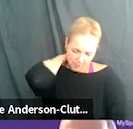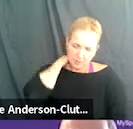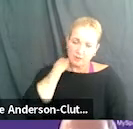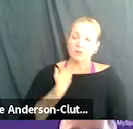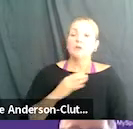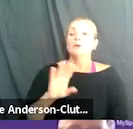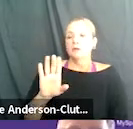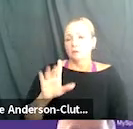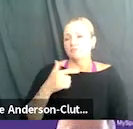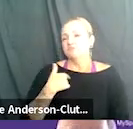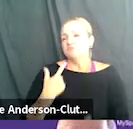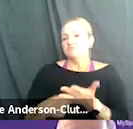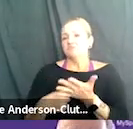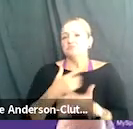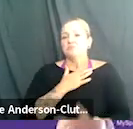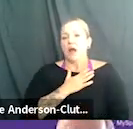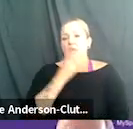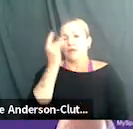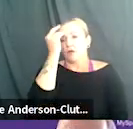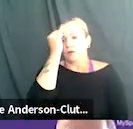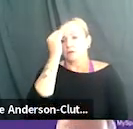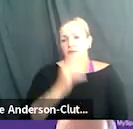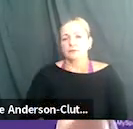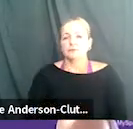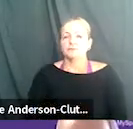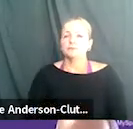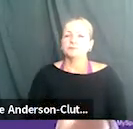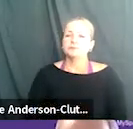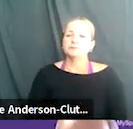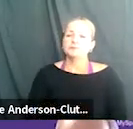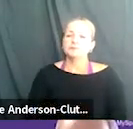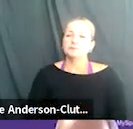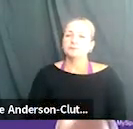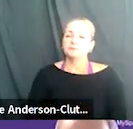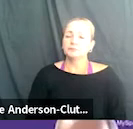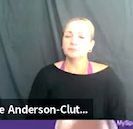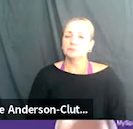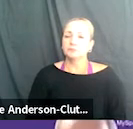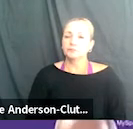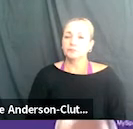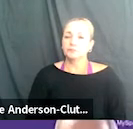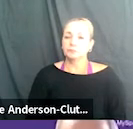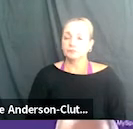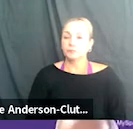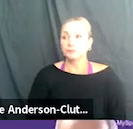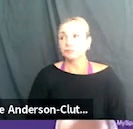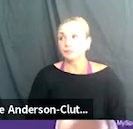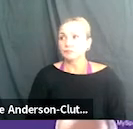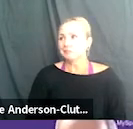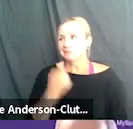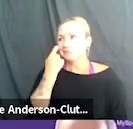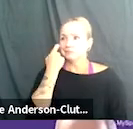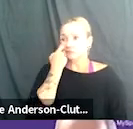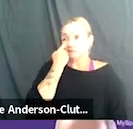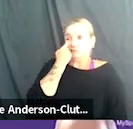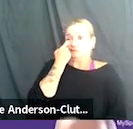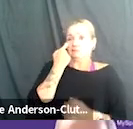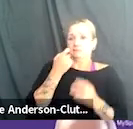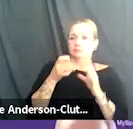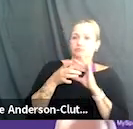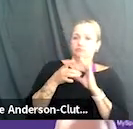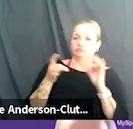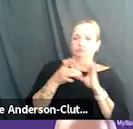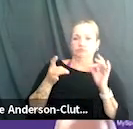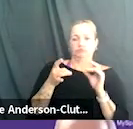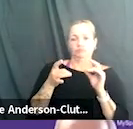So, how do we explain this? So a minute ago I said, that I've never seen, can't recall anybody with autism that I've